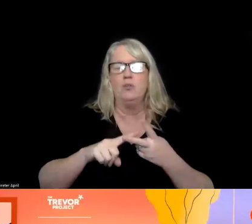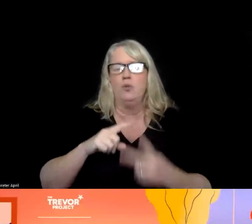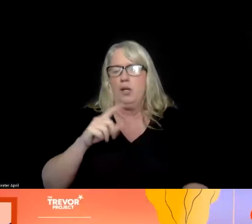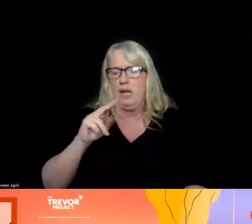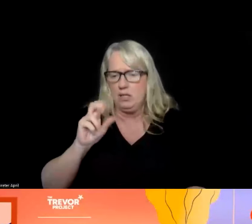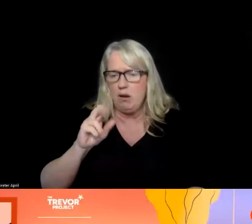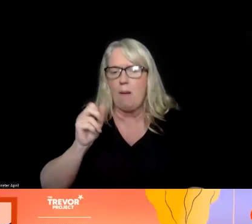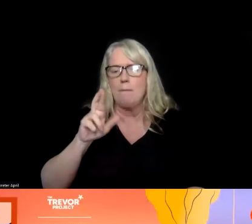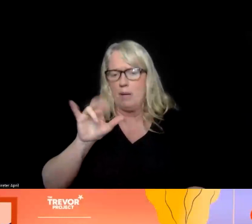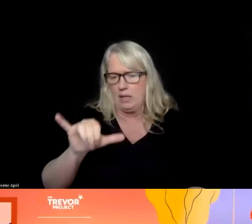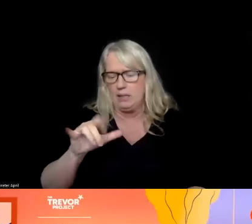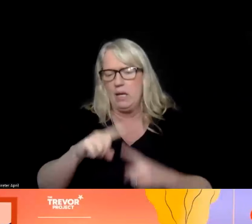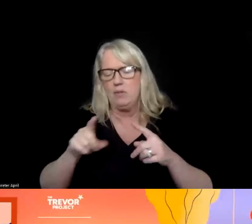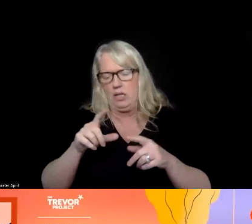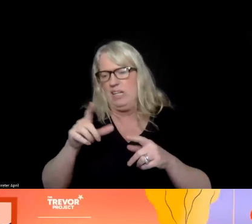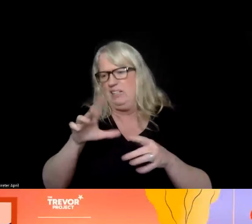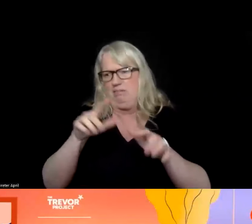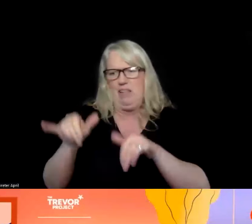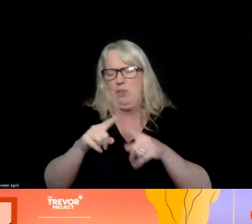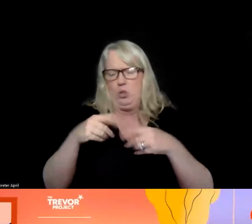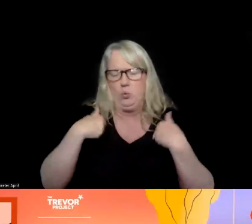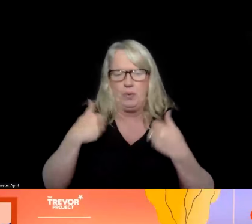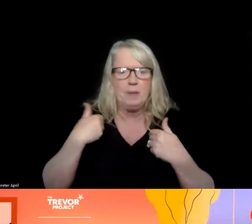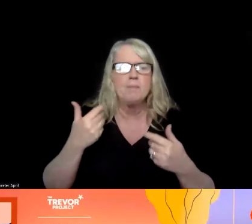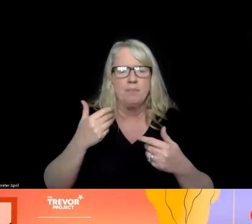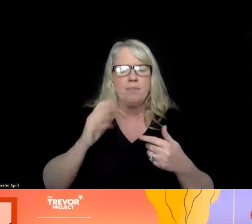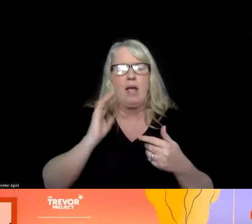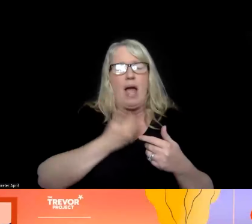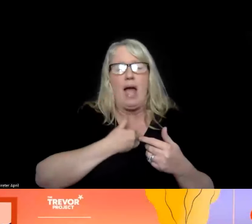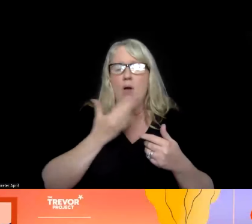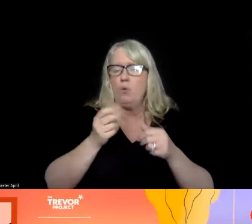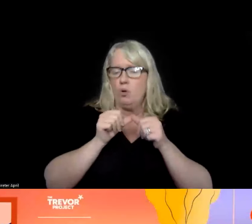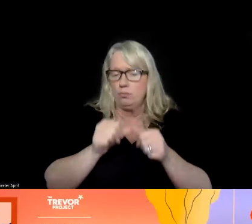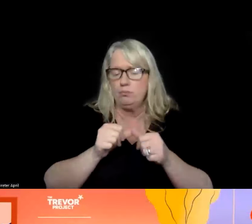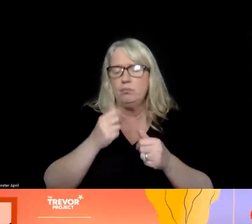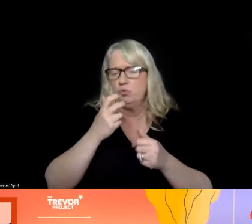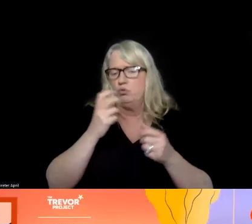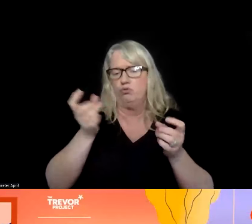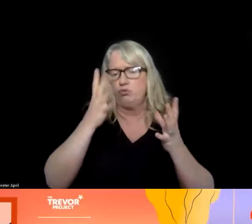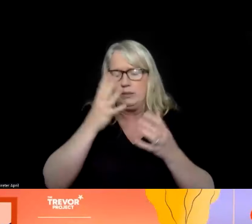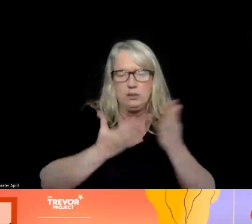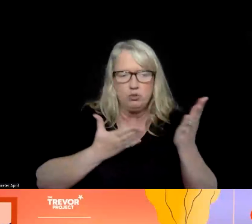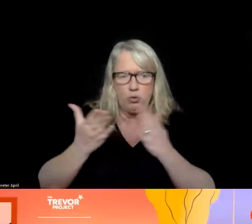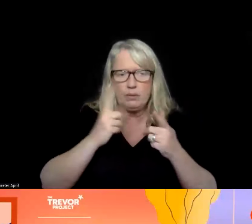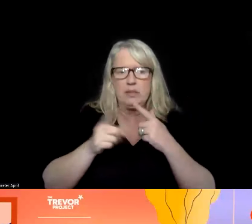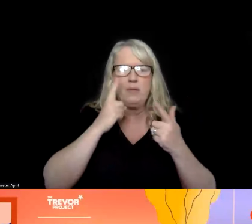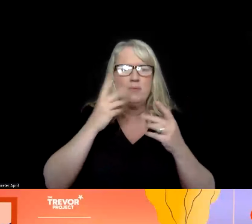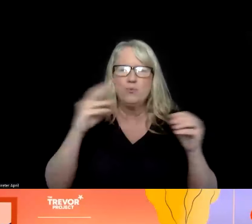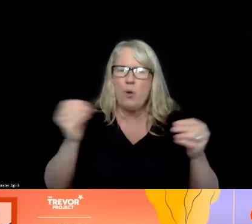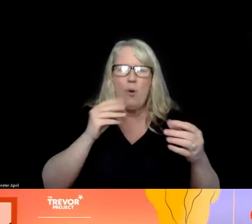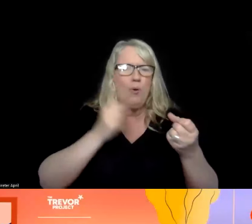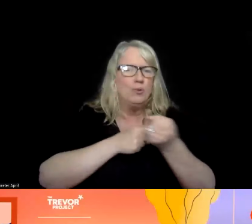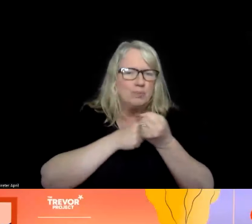cisgender youth. Across our 24/7 crisis services, we heard from young people who lost access to vital support systems and